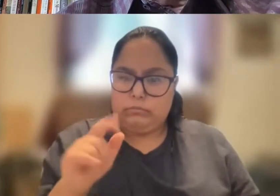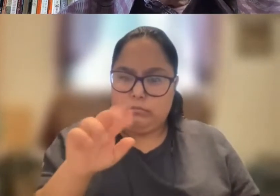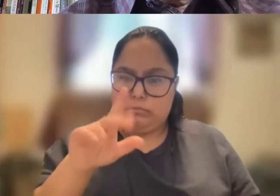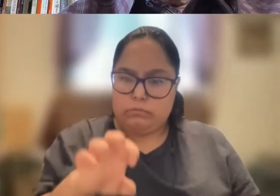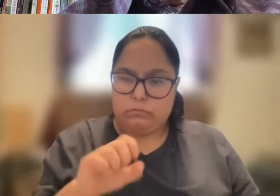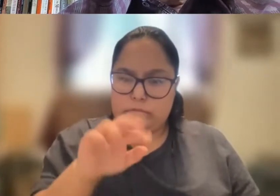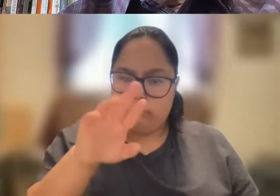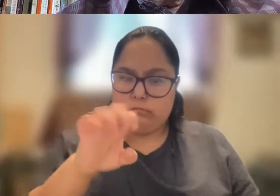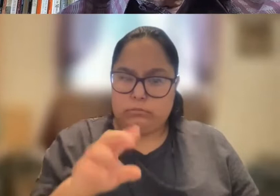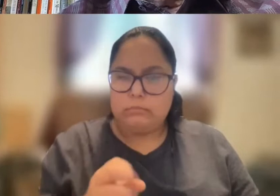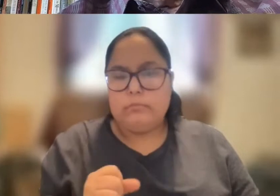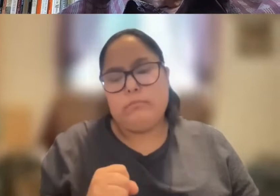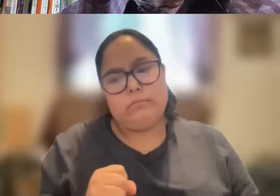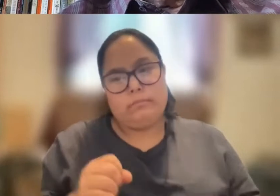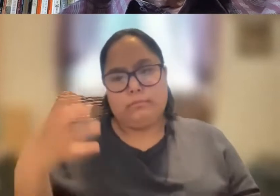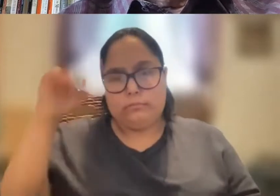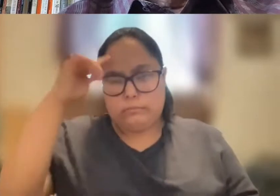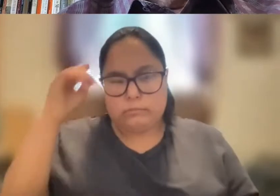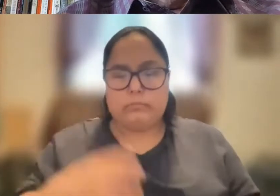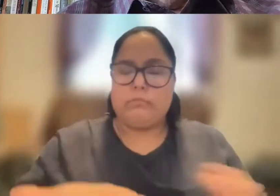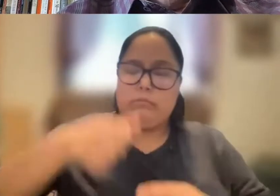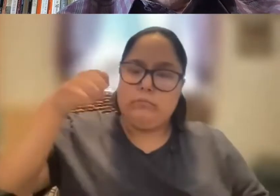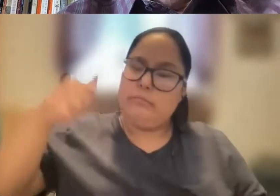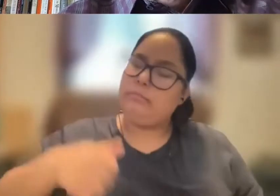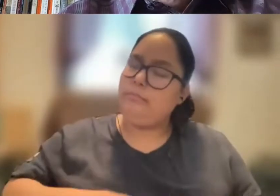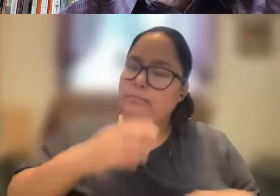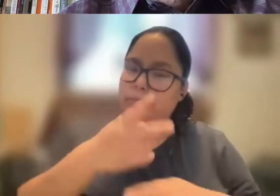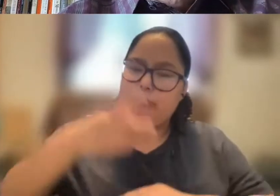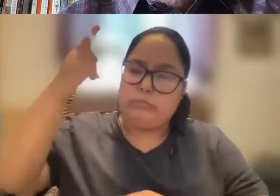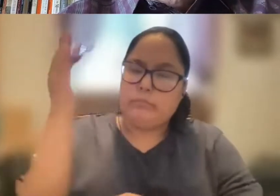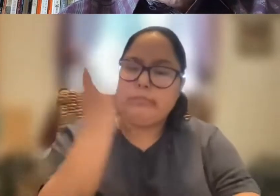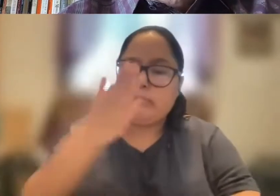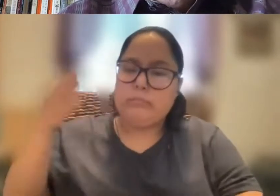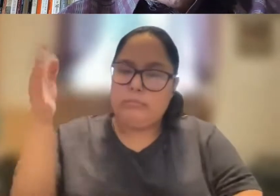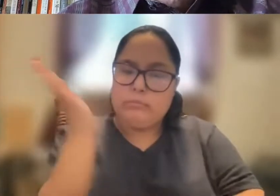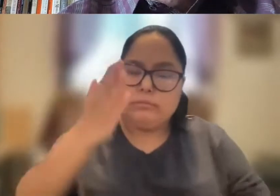So again, thinking that we have this flag up now, we have all this acceptance.